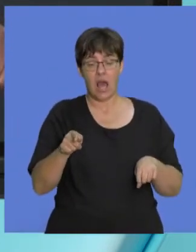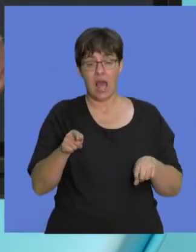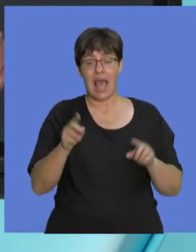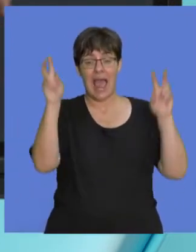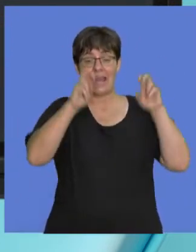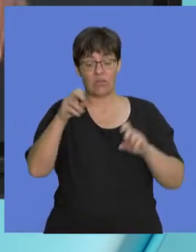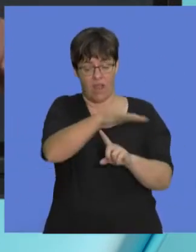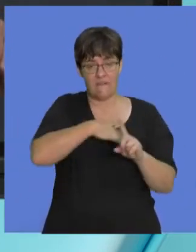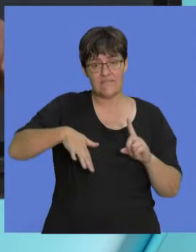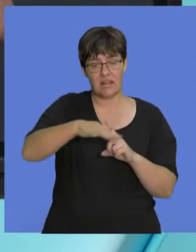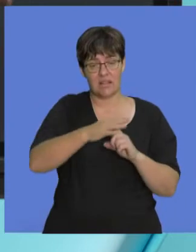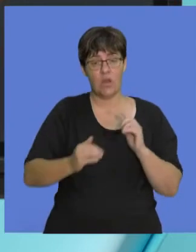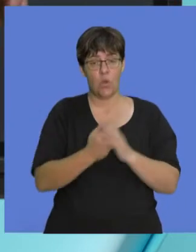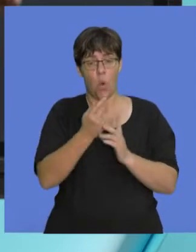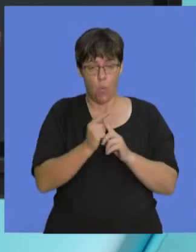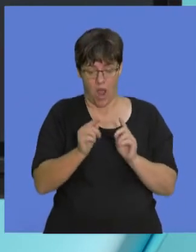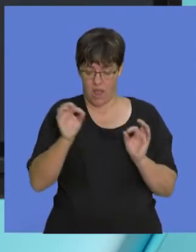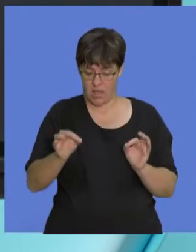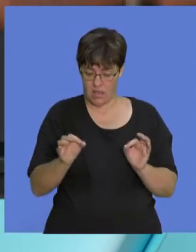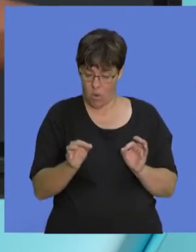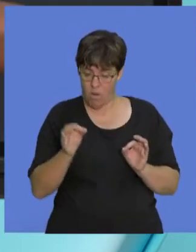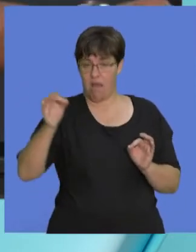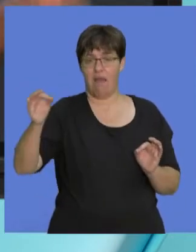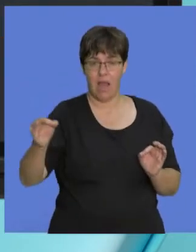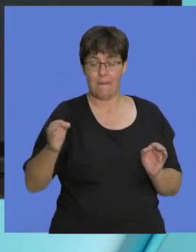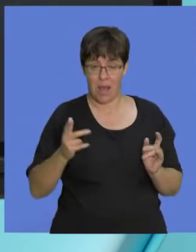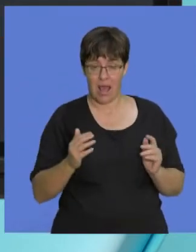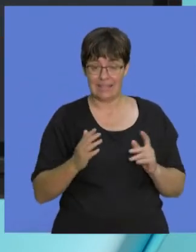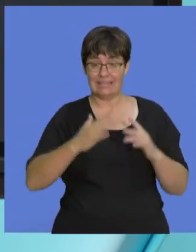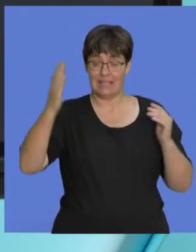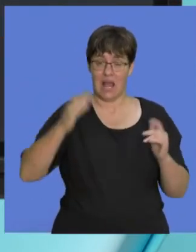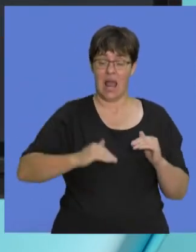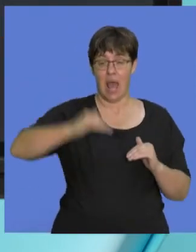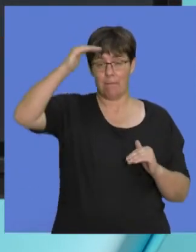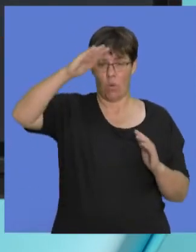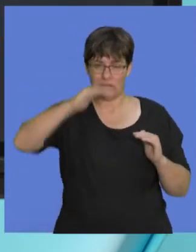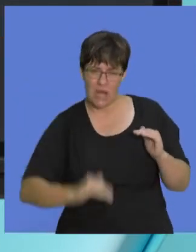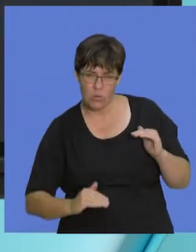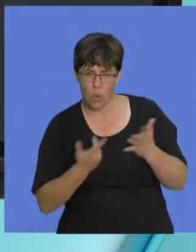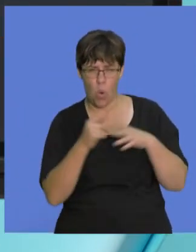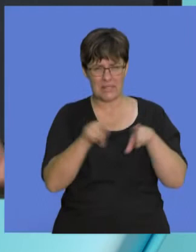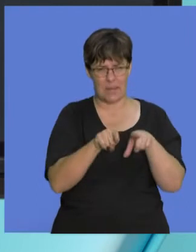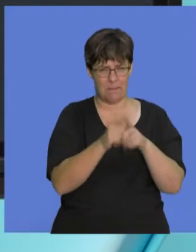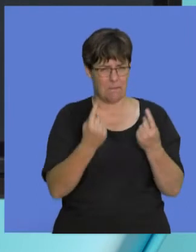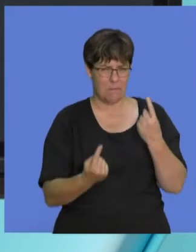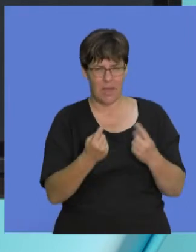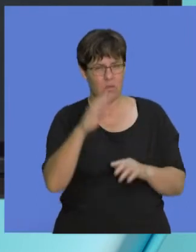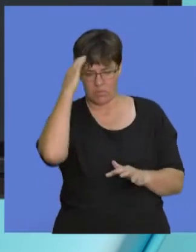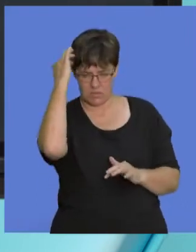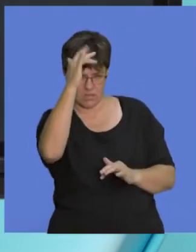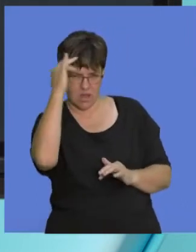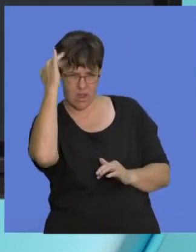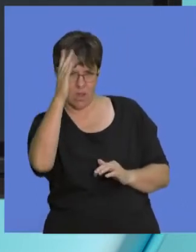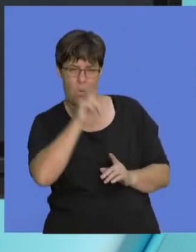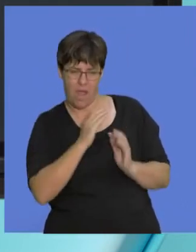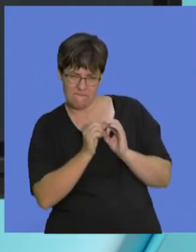electric field at that point, at the new point, which is twice the distance? Is it going to increase, decrease, or remain the same? So this is